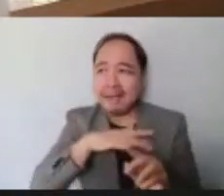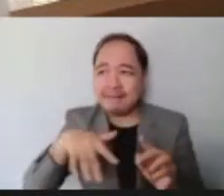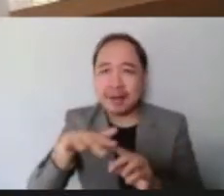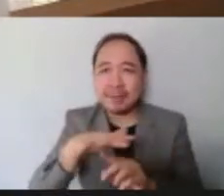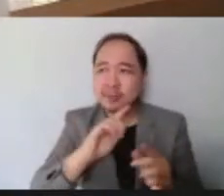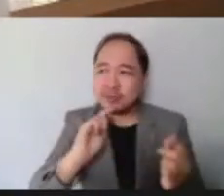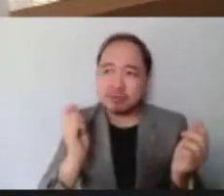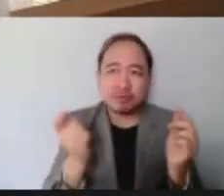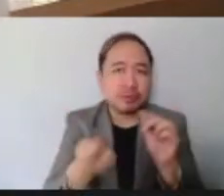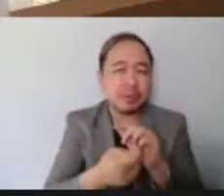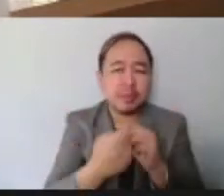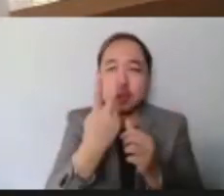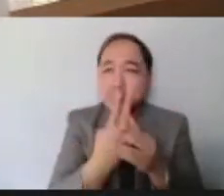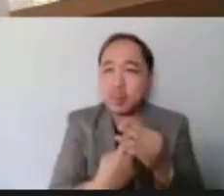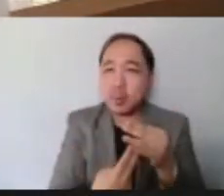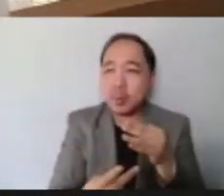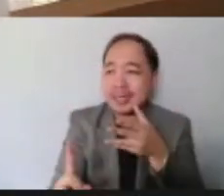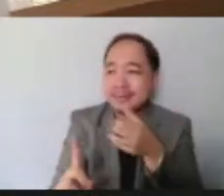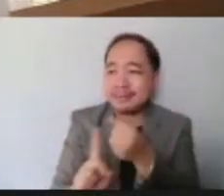foreign